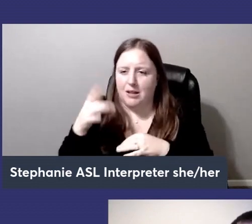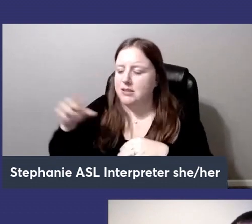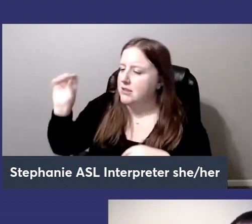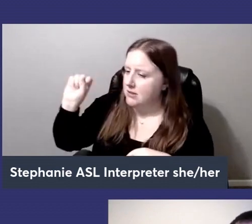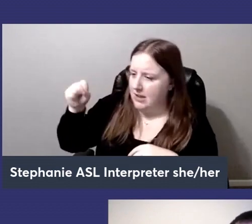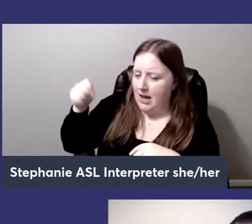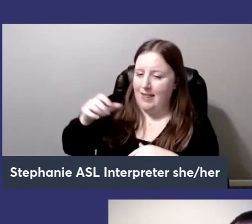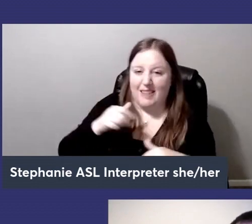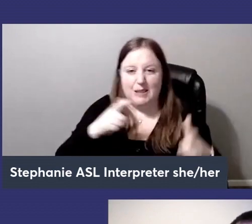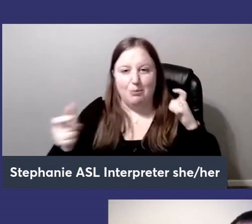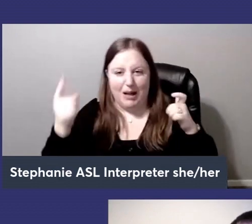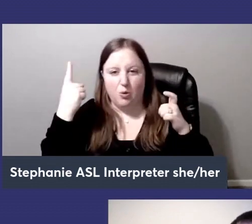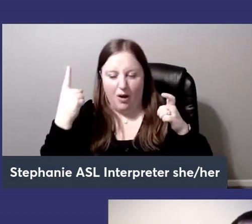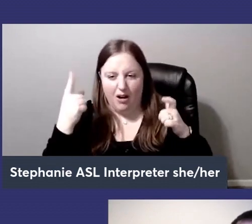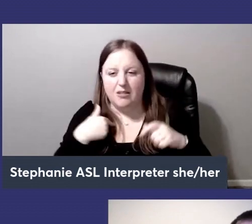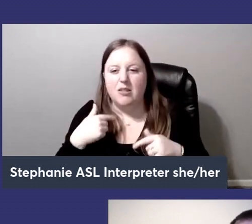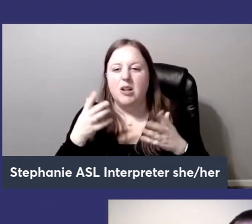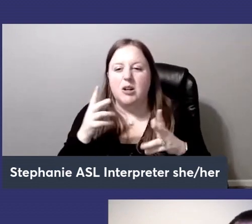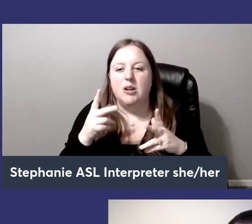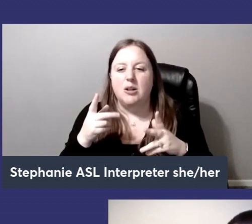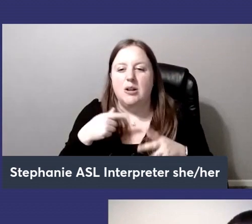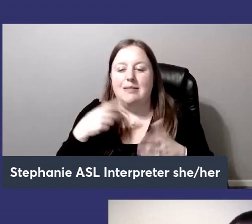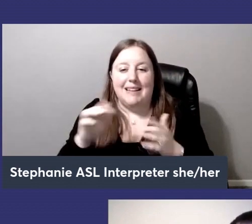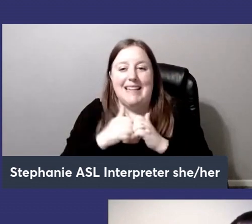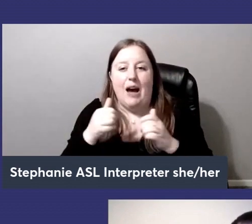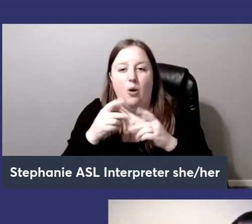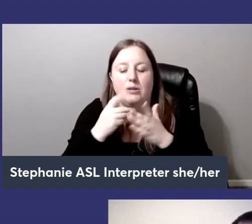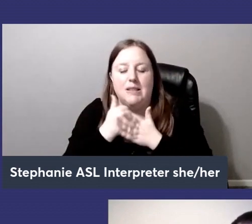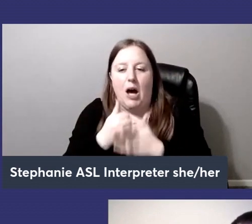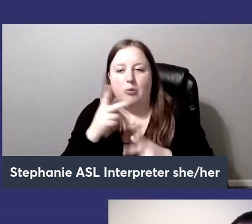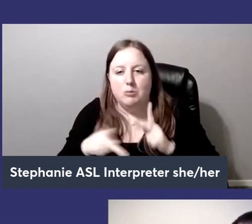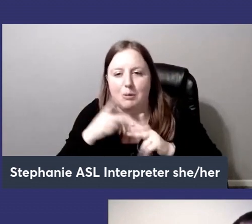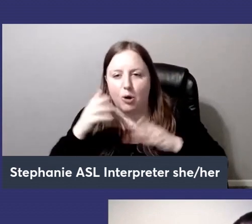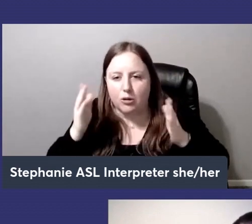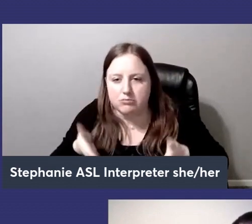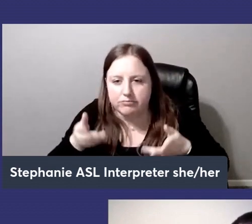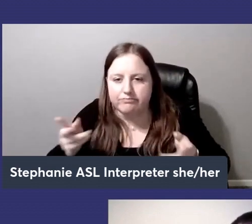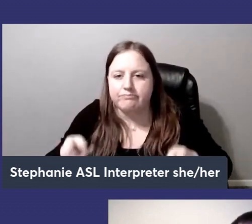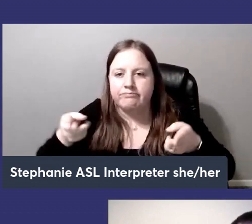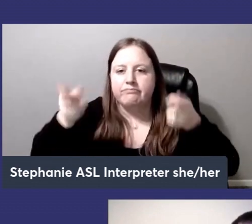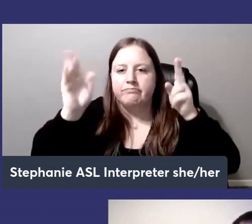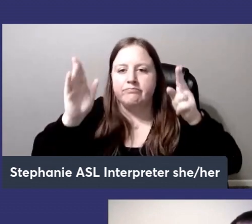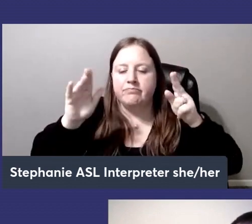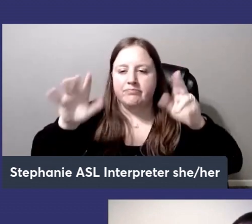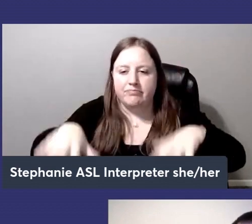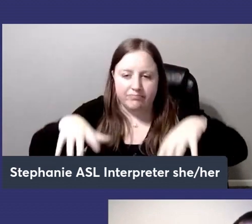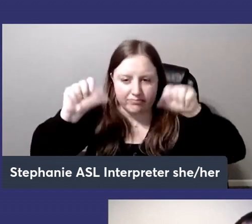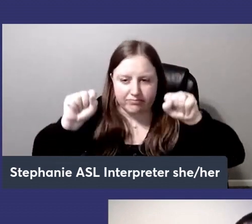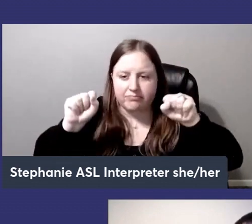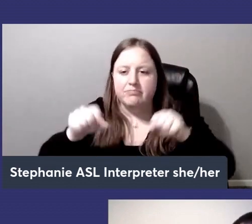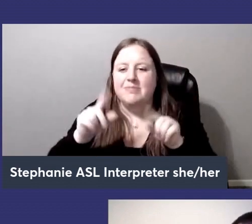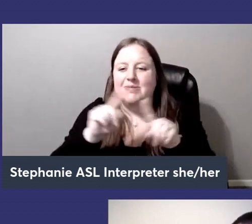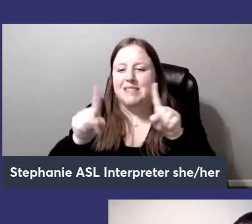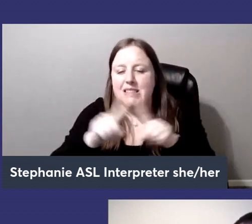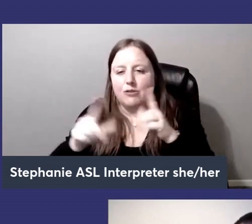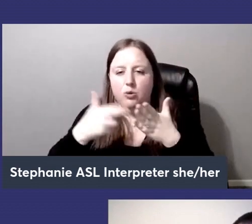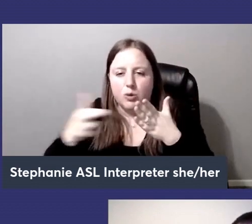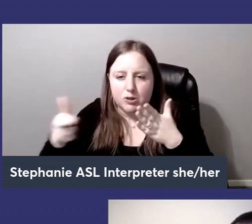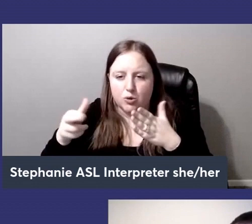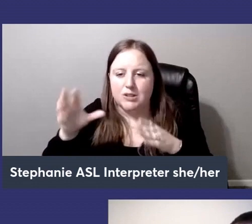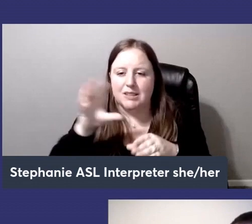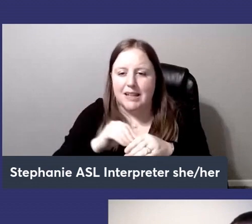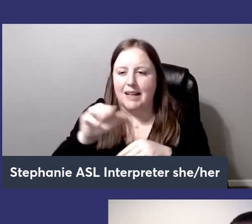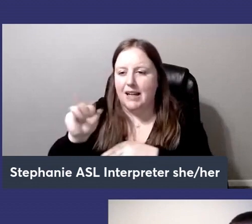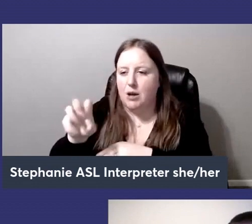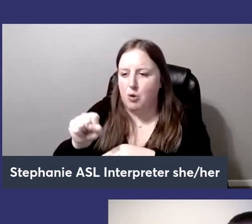good feedback on how that has helped people accelerate their sort of adoption of different resources inside of AWS. Yeah,